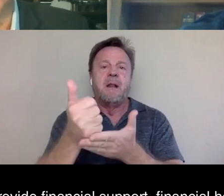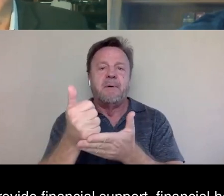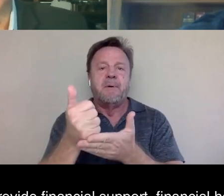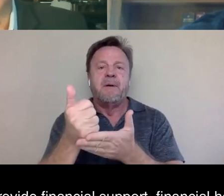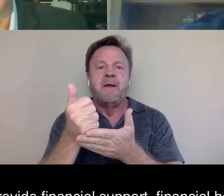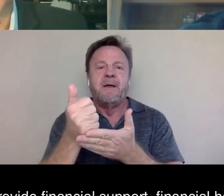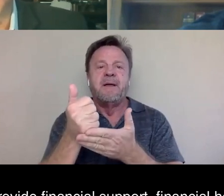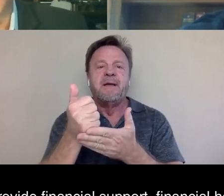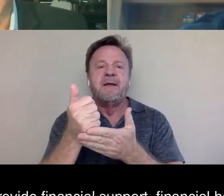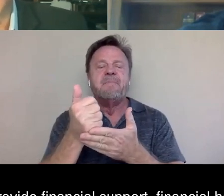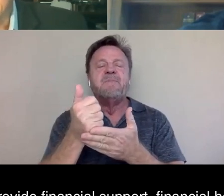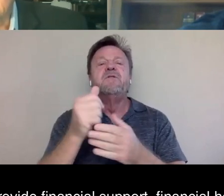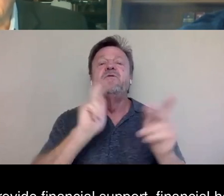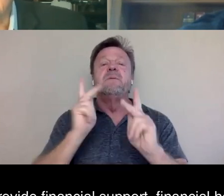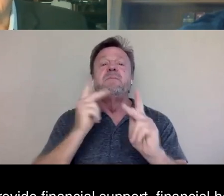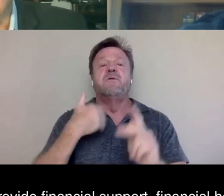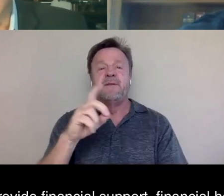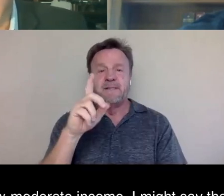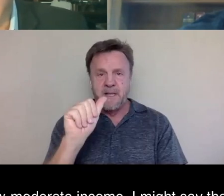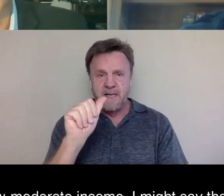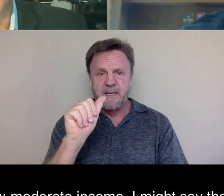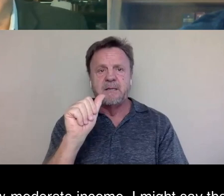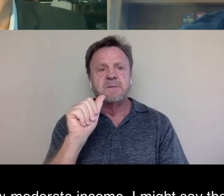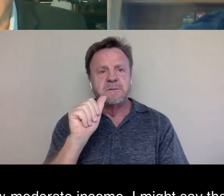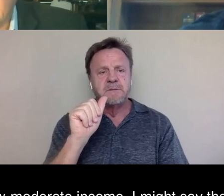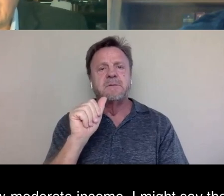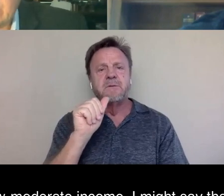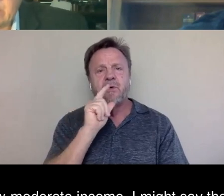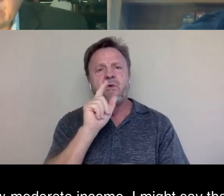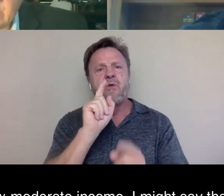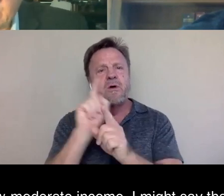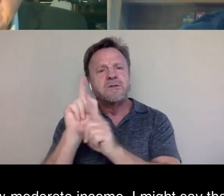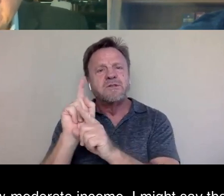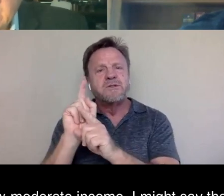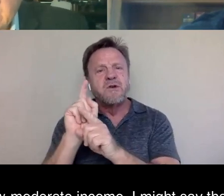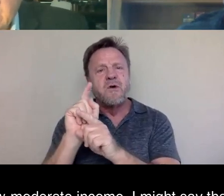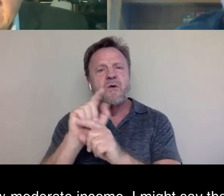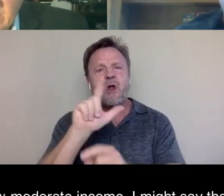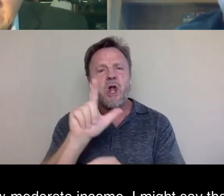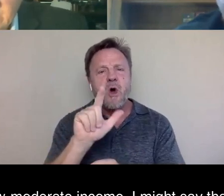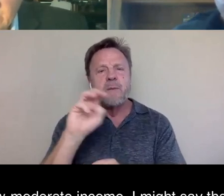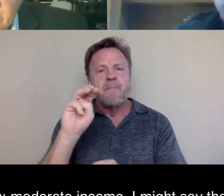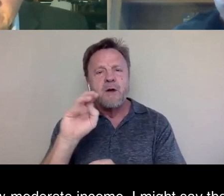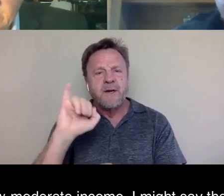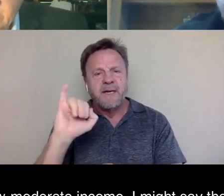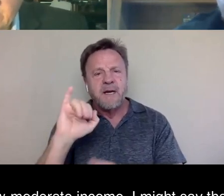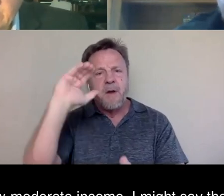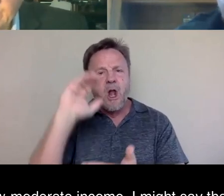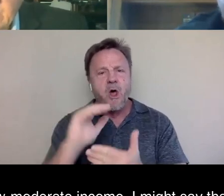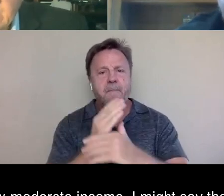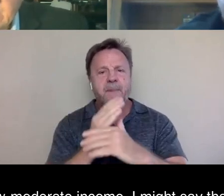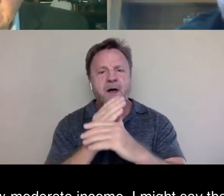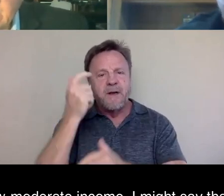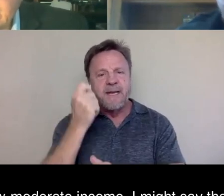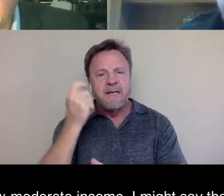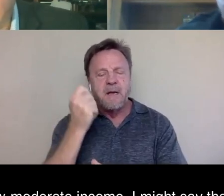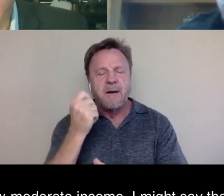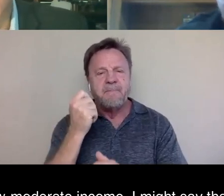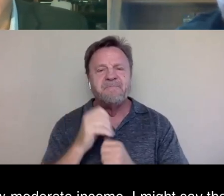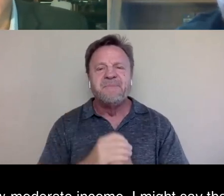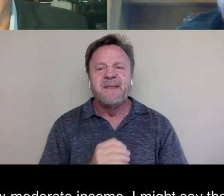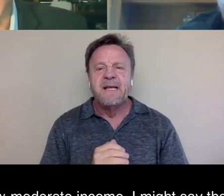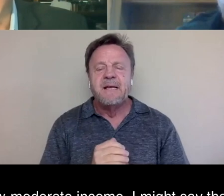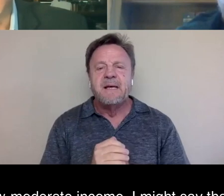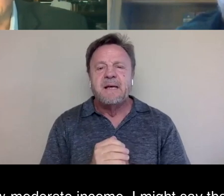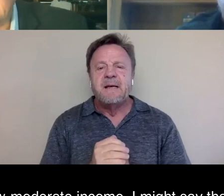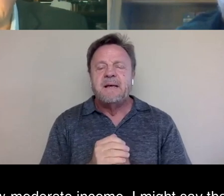to persons with disabilities who are also low moderate income. I might say that,